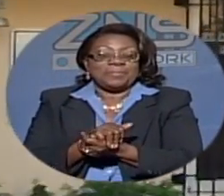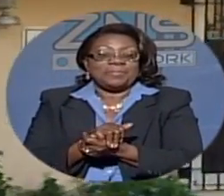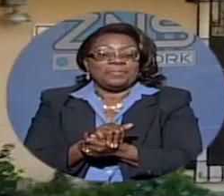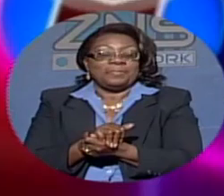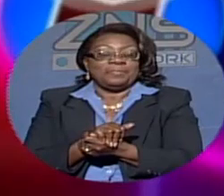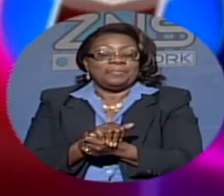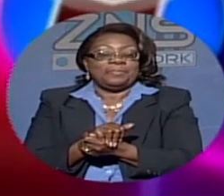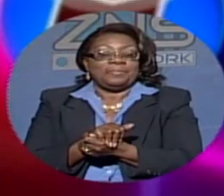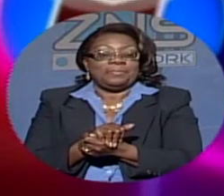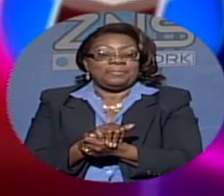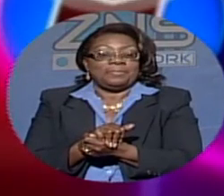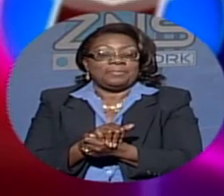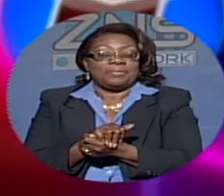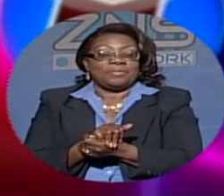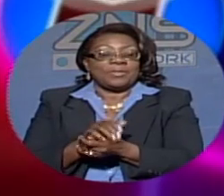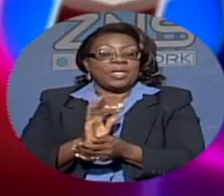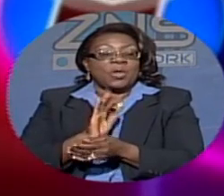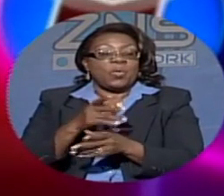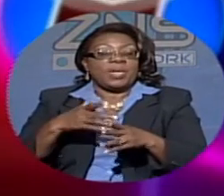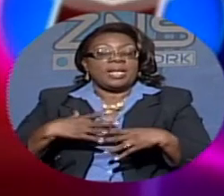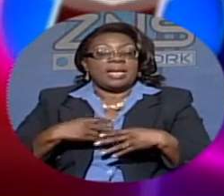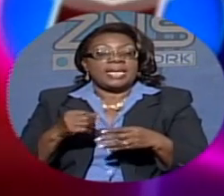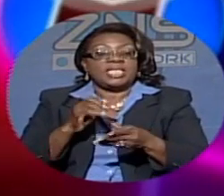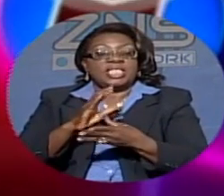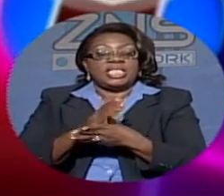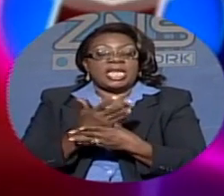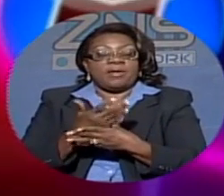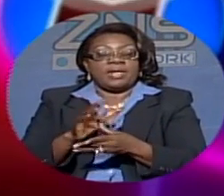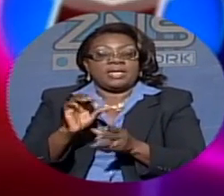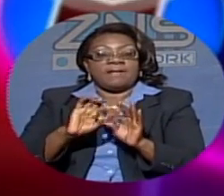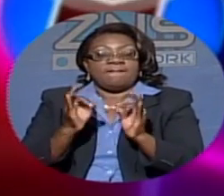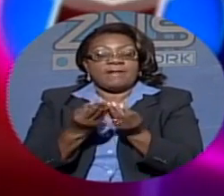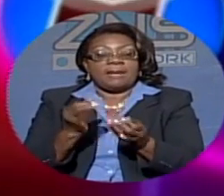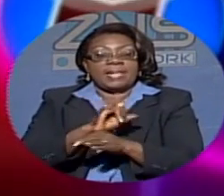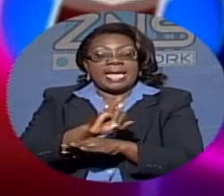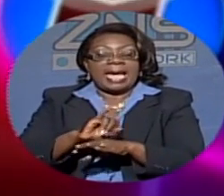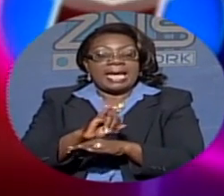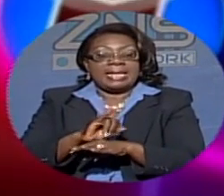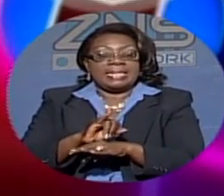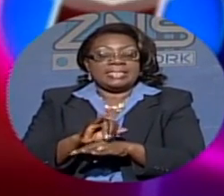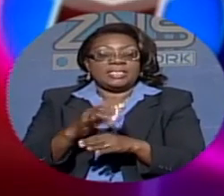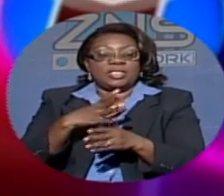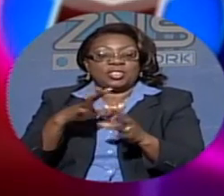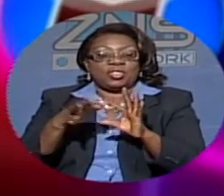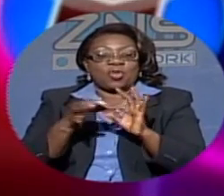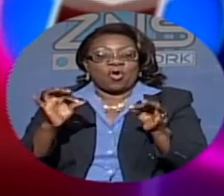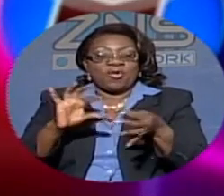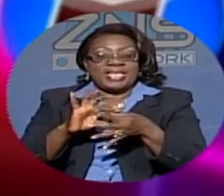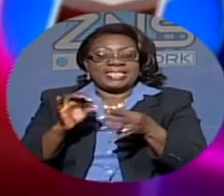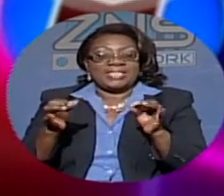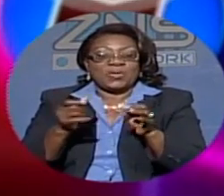ZNS News. We love sharing your Family Island stories, so keep them coming. Email us at finews@znsbahamas.com.